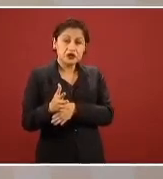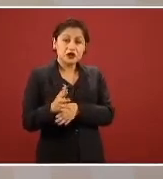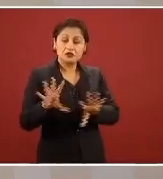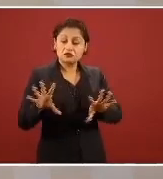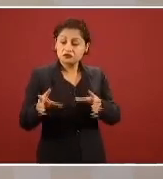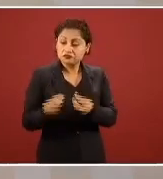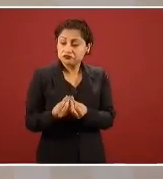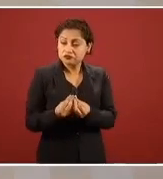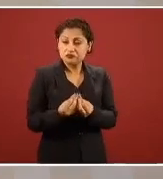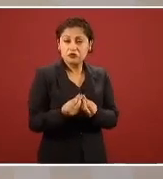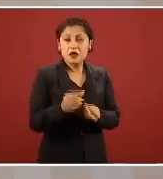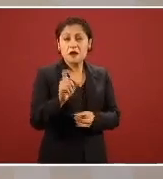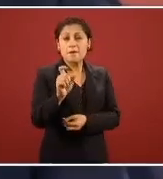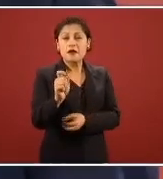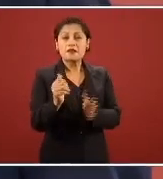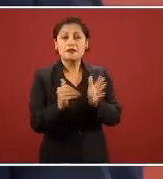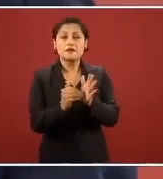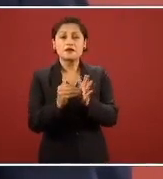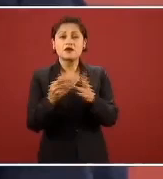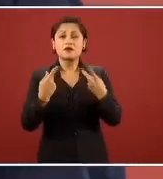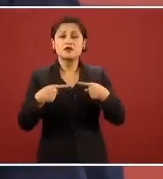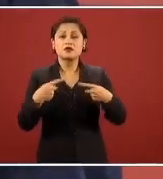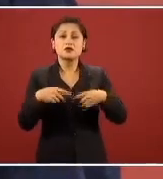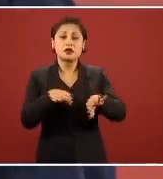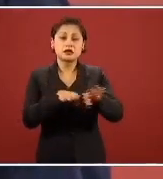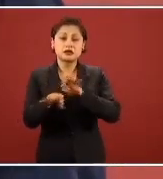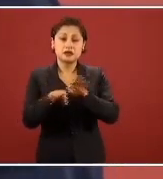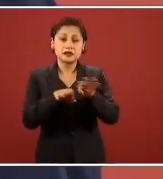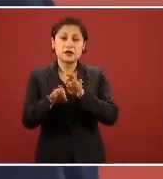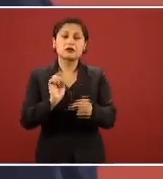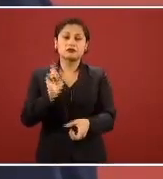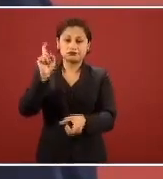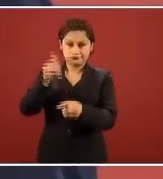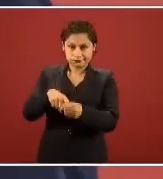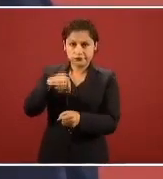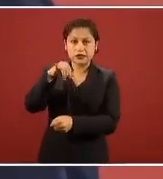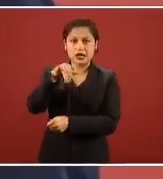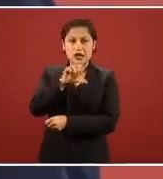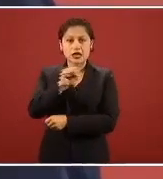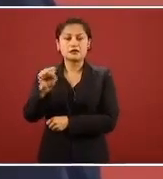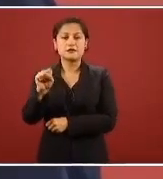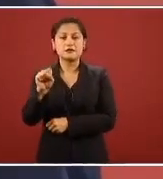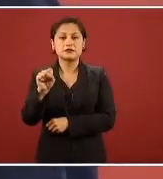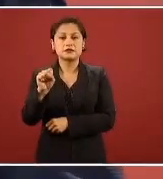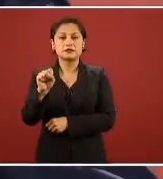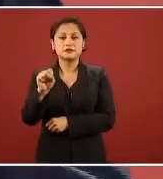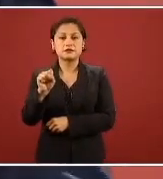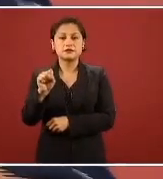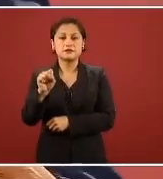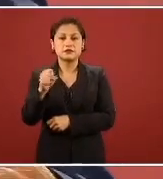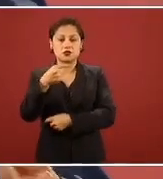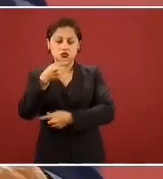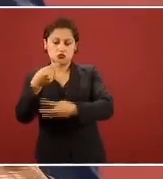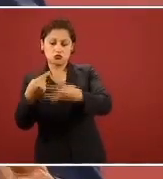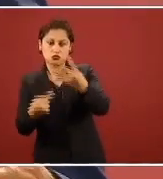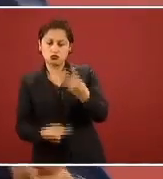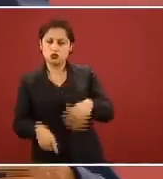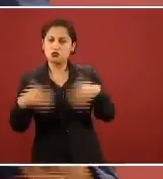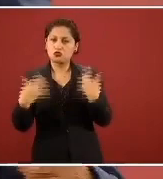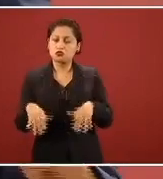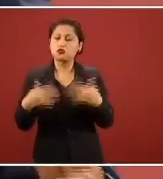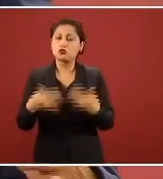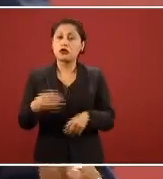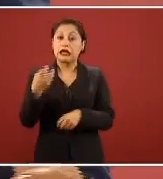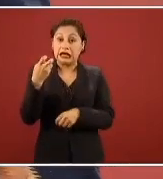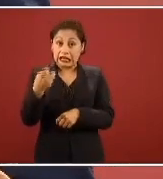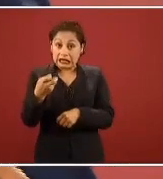million workers que están inscritos en el seguro that have subscribed with Social Security.